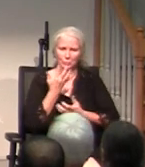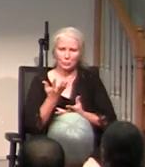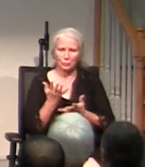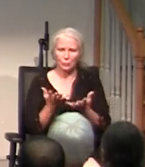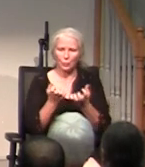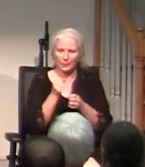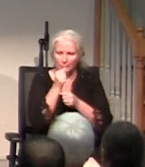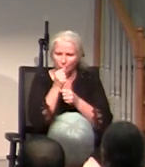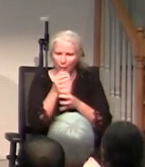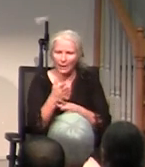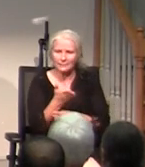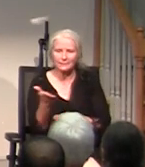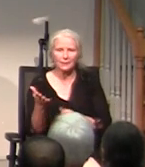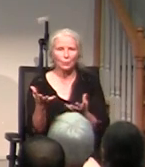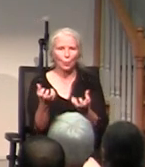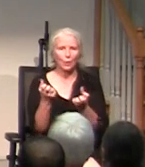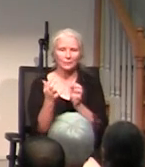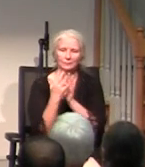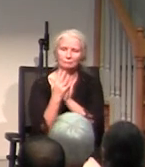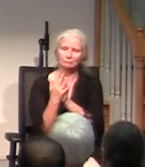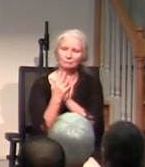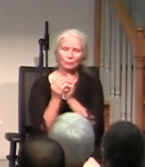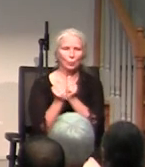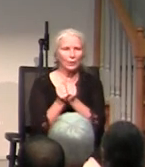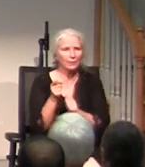with them, and they say,